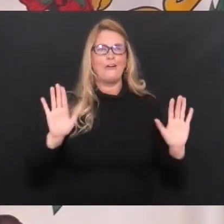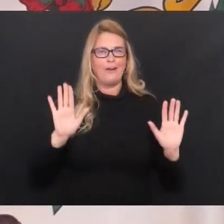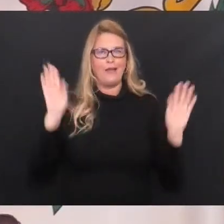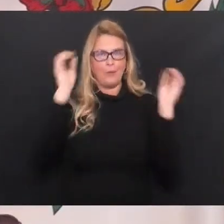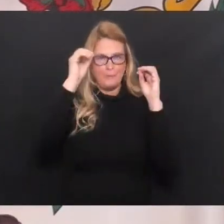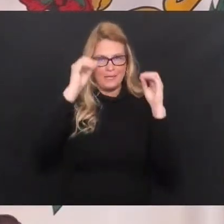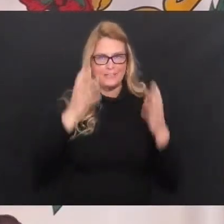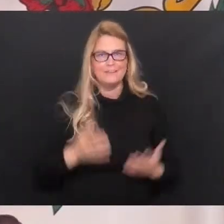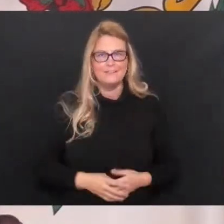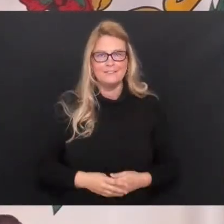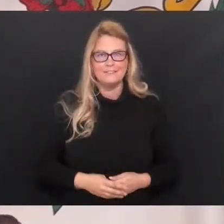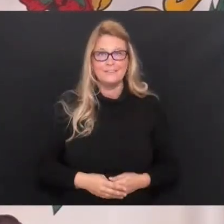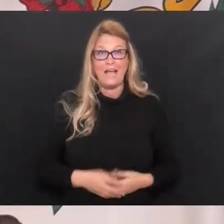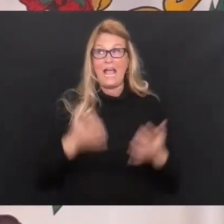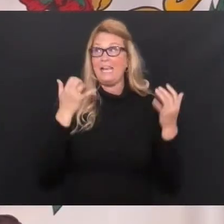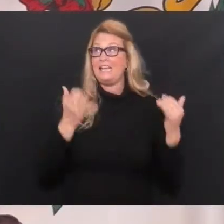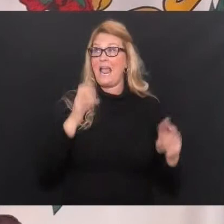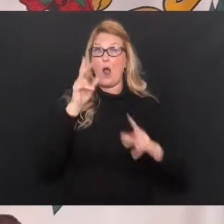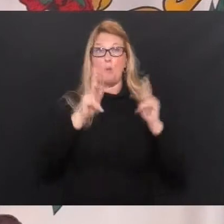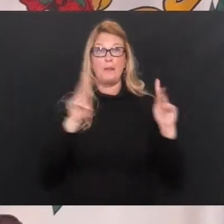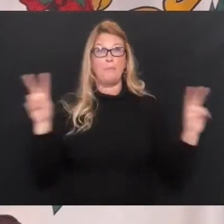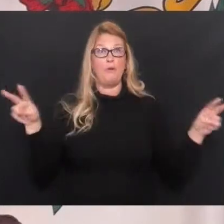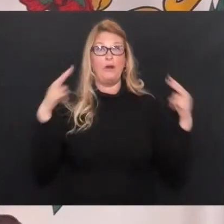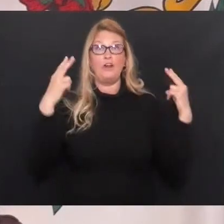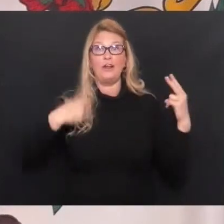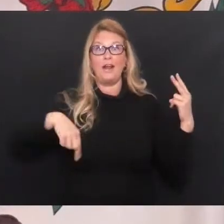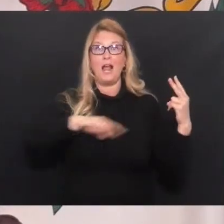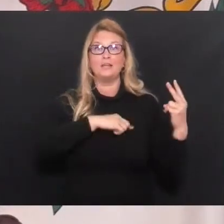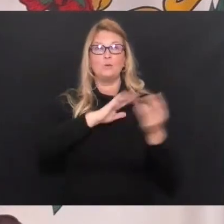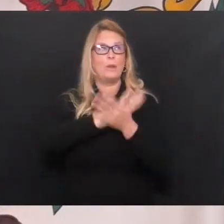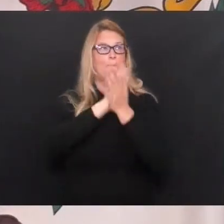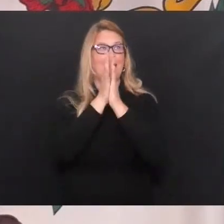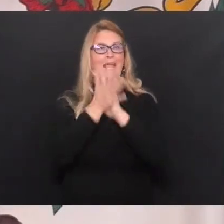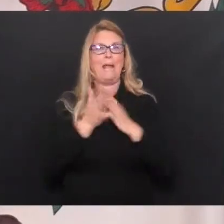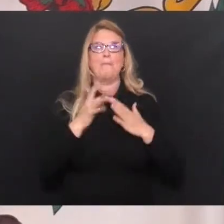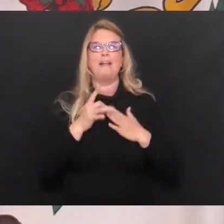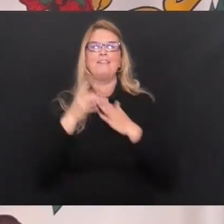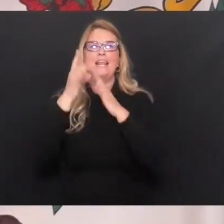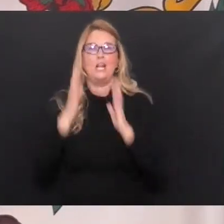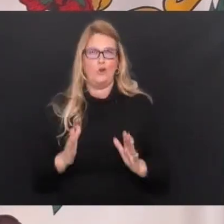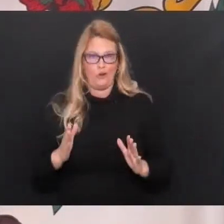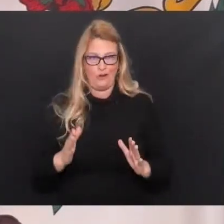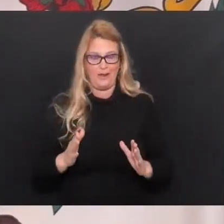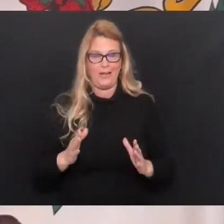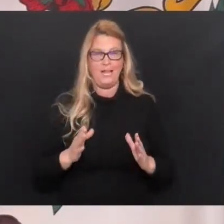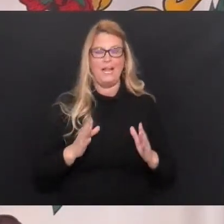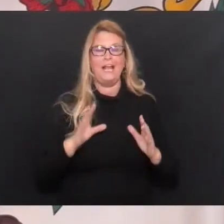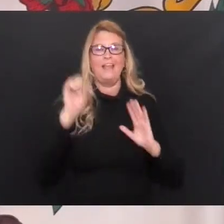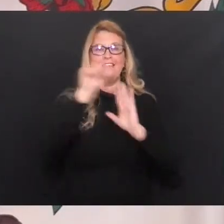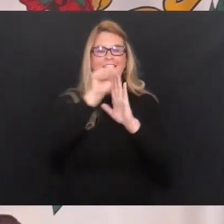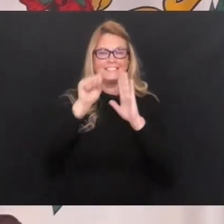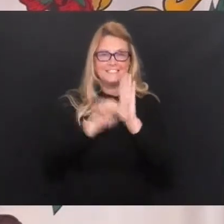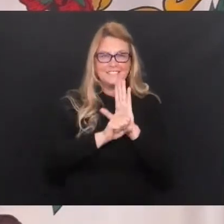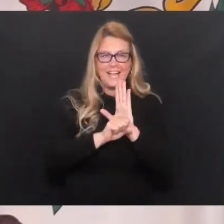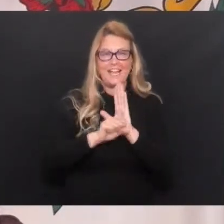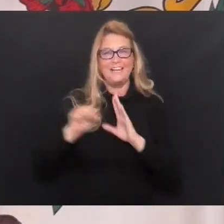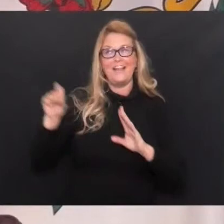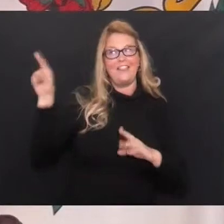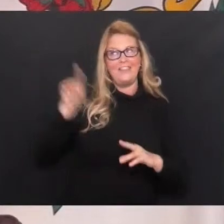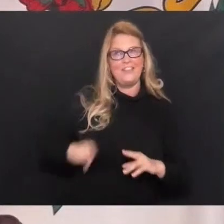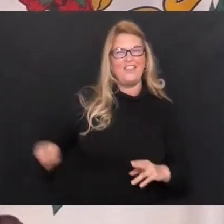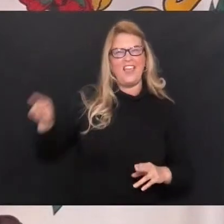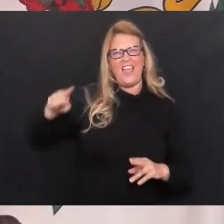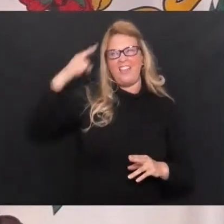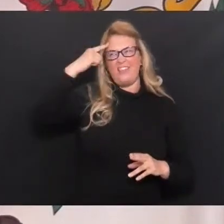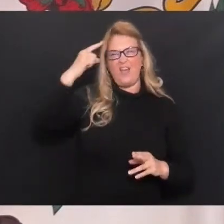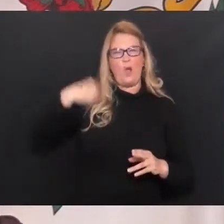that everybody's been missing. We became the leaders. The state that they thought would be